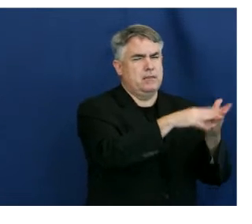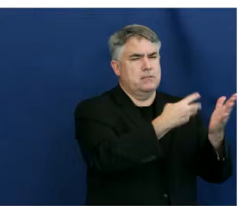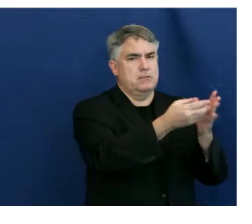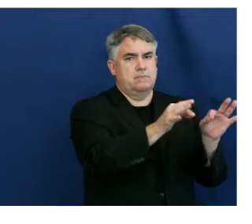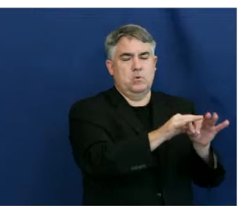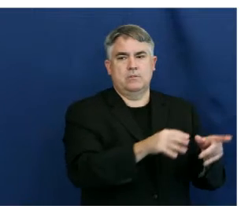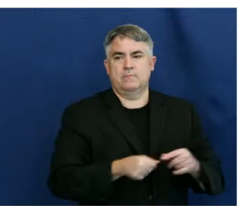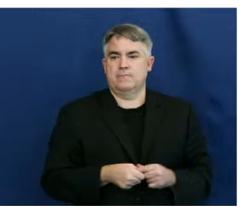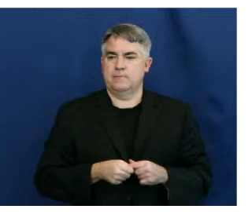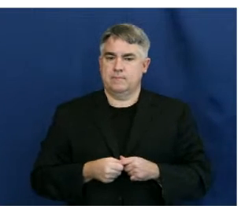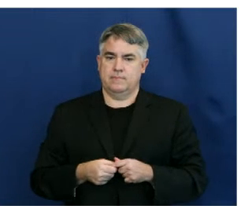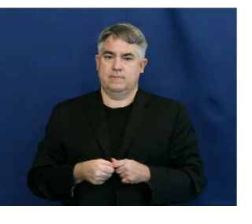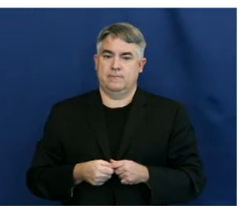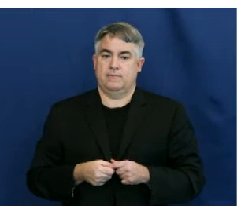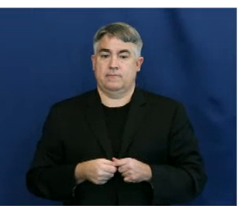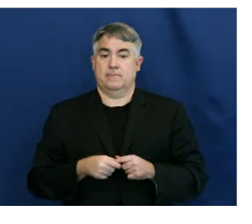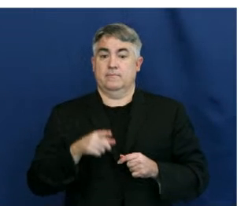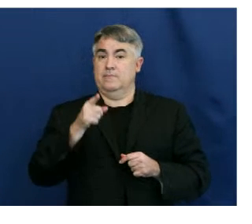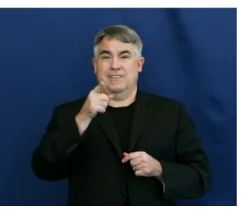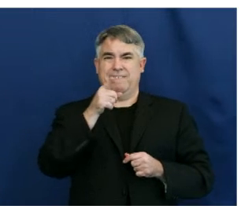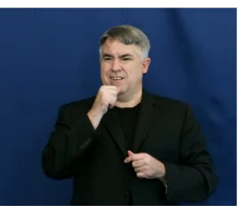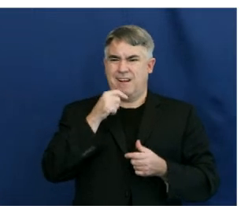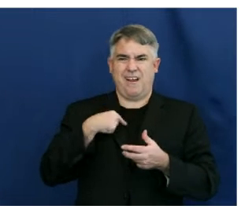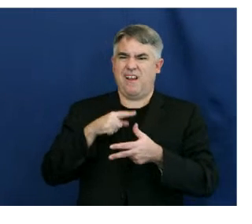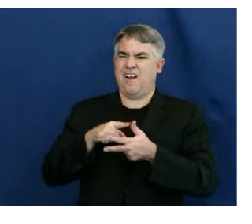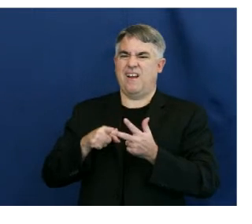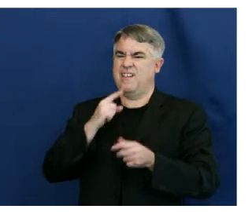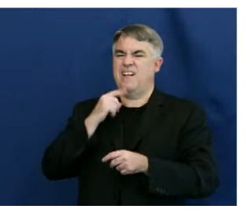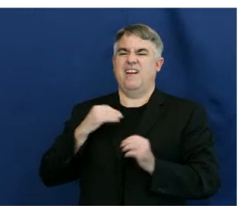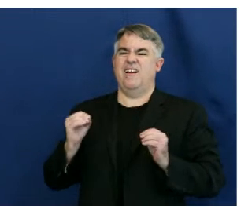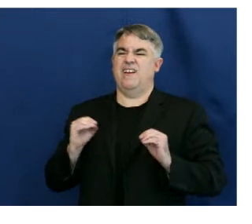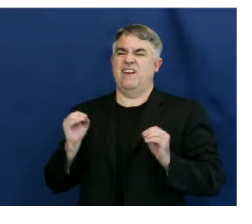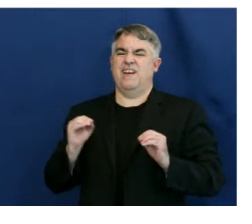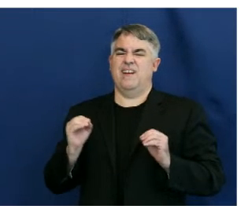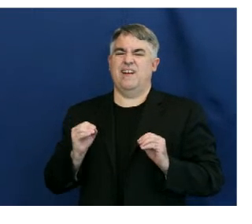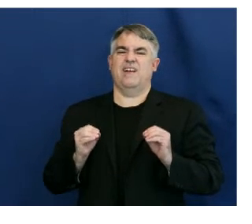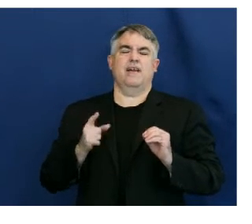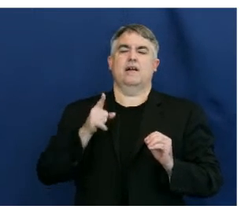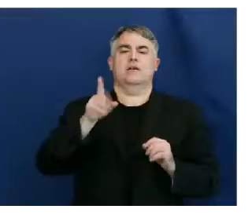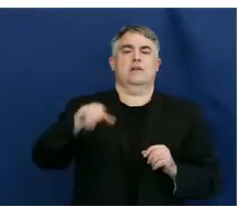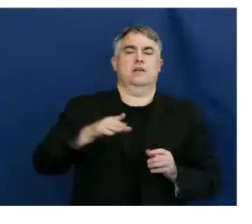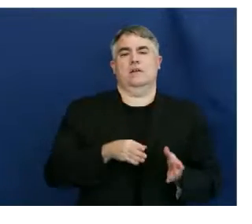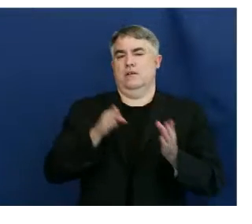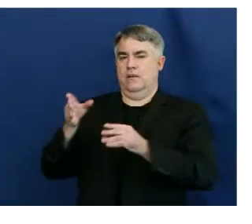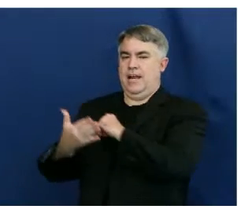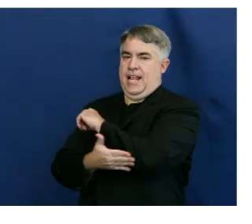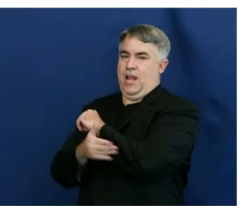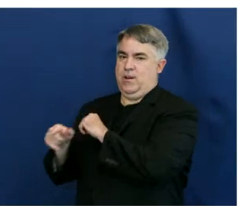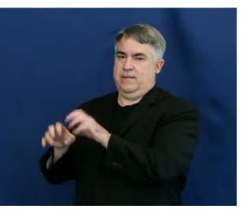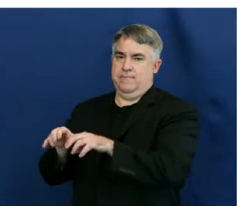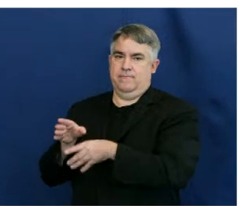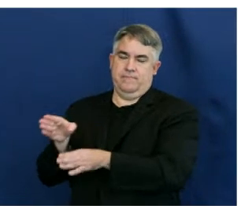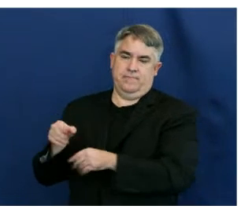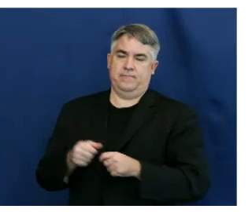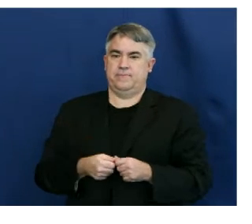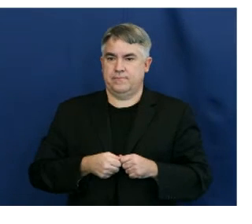and our public listing of sites dispersed throughout San Diego County. Next chart.